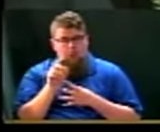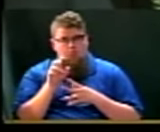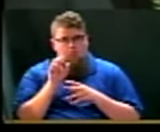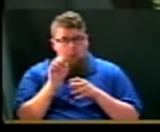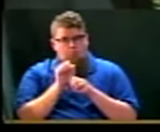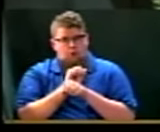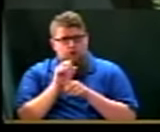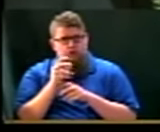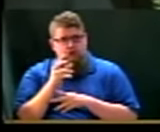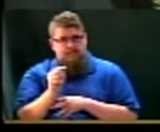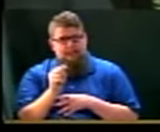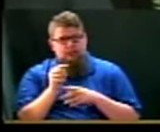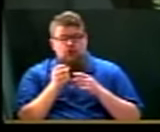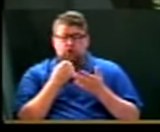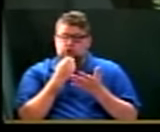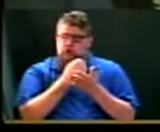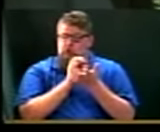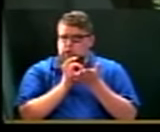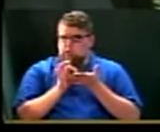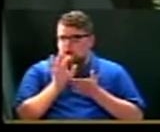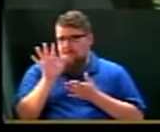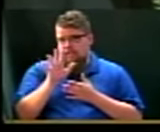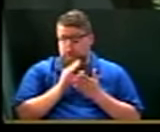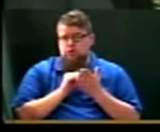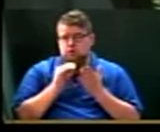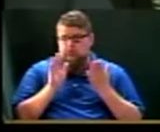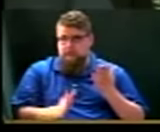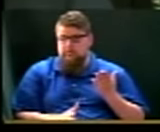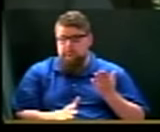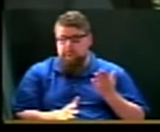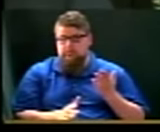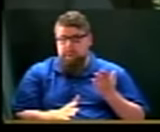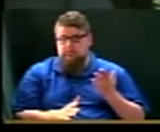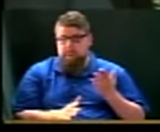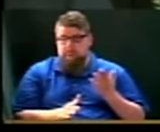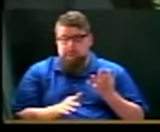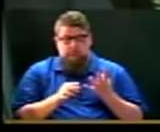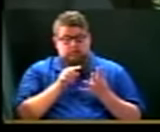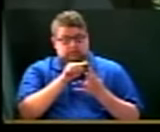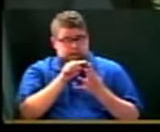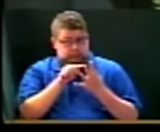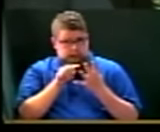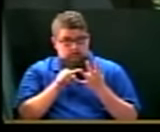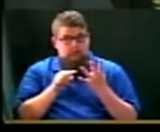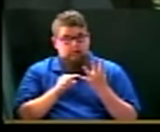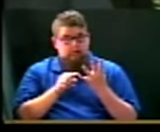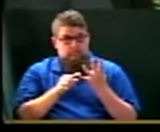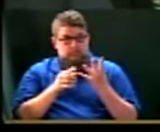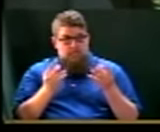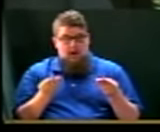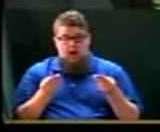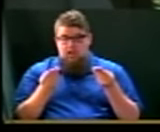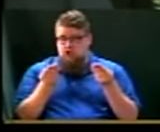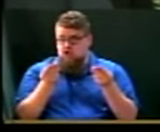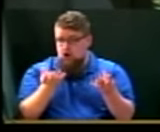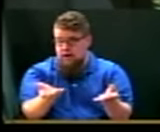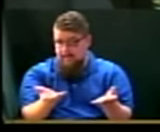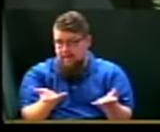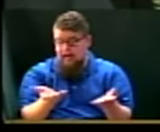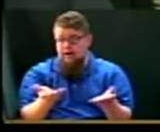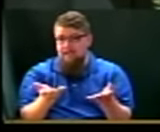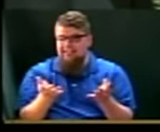to score their students. They all turned in the exact same kind